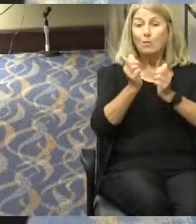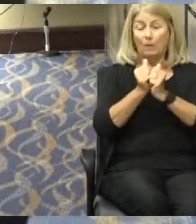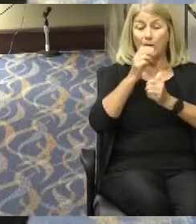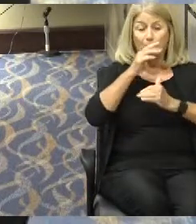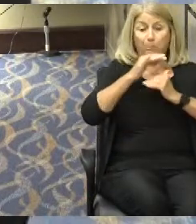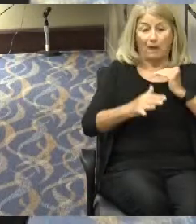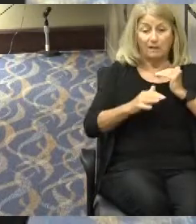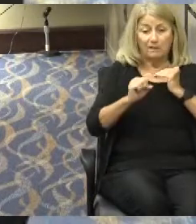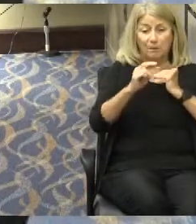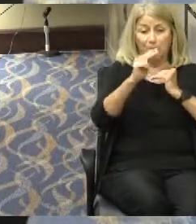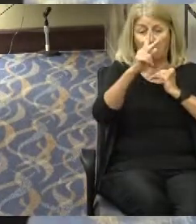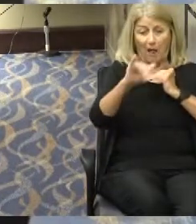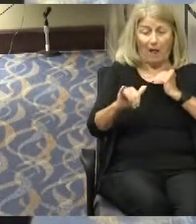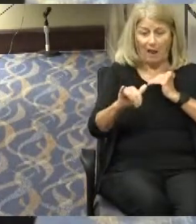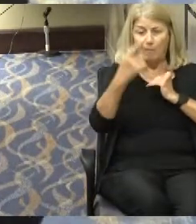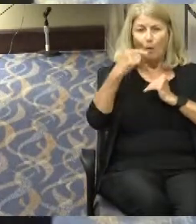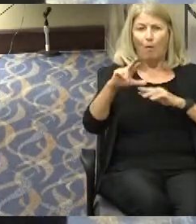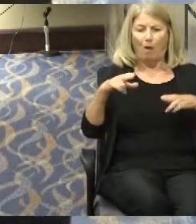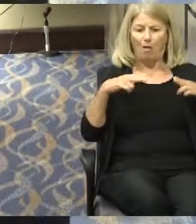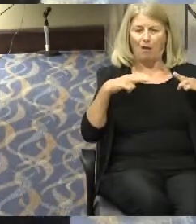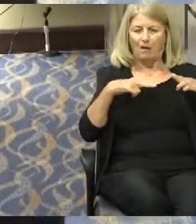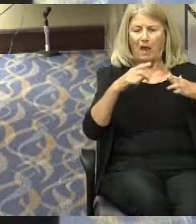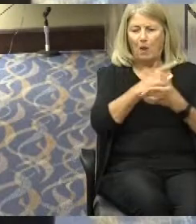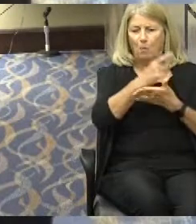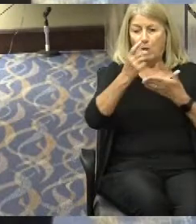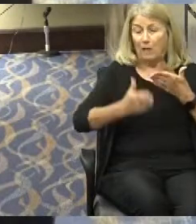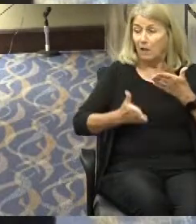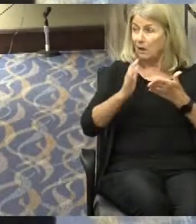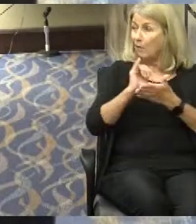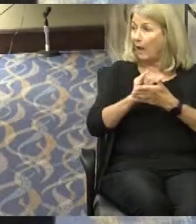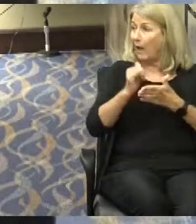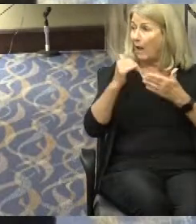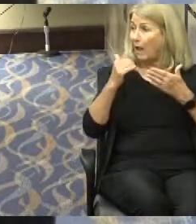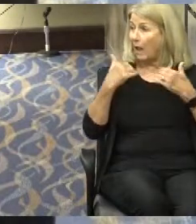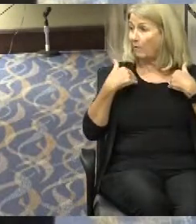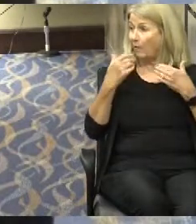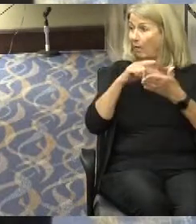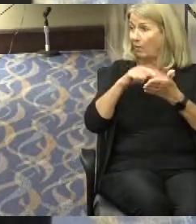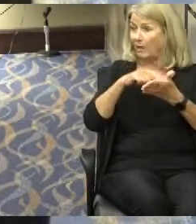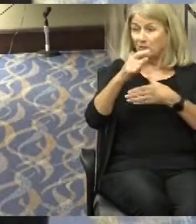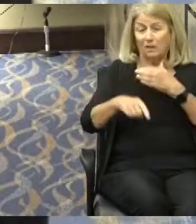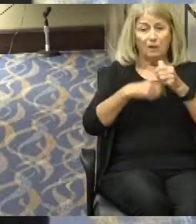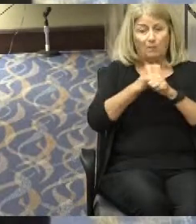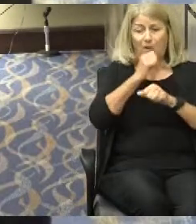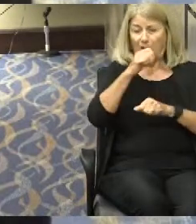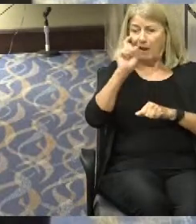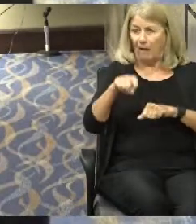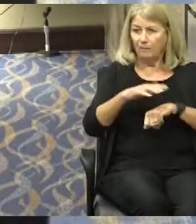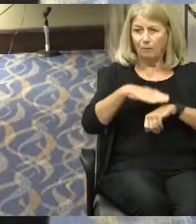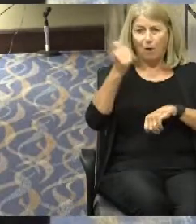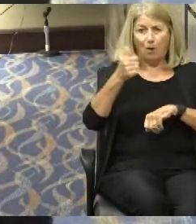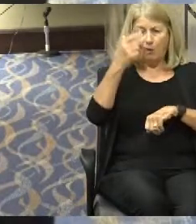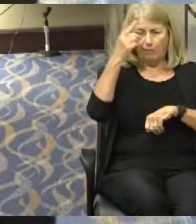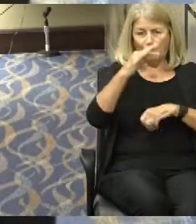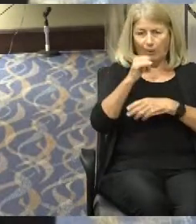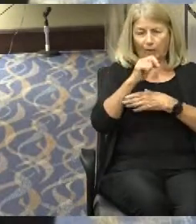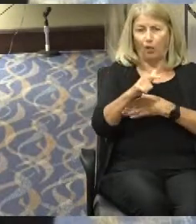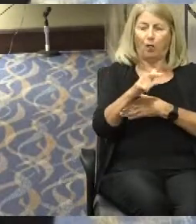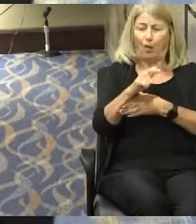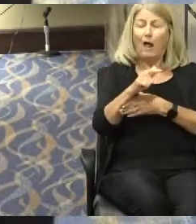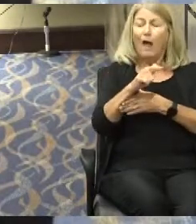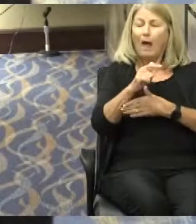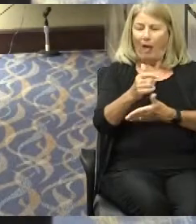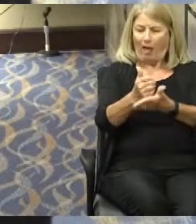that holiday weekend. It has, this year, we didn't have to call for a critical appeal. So huge help, and we